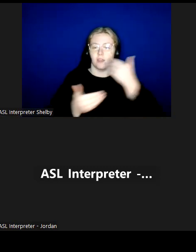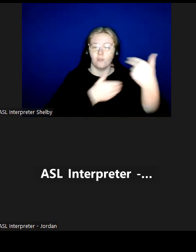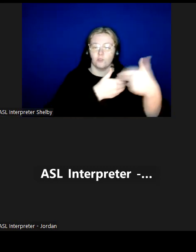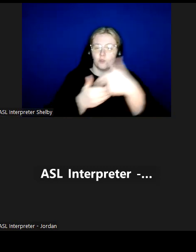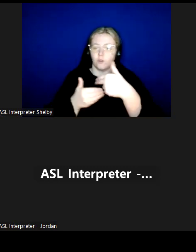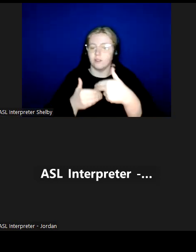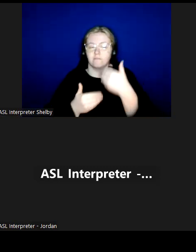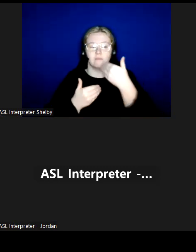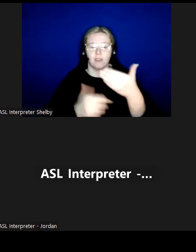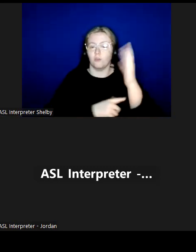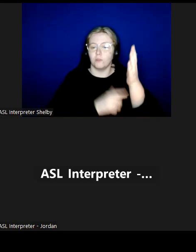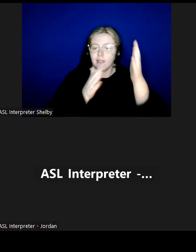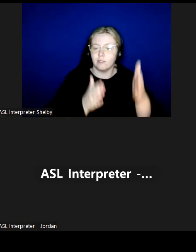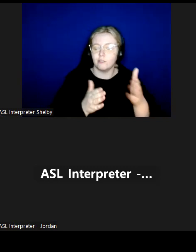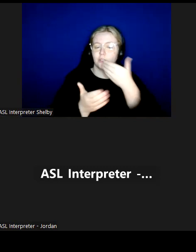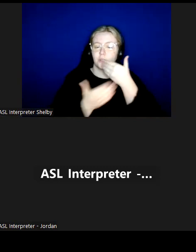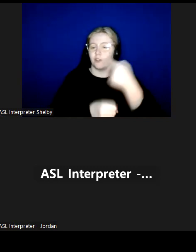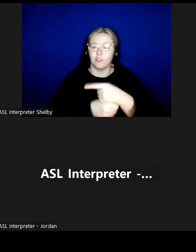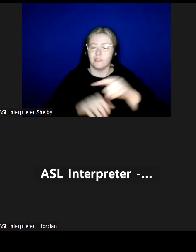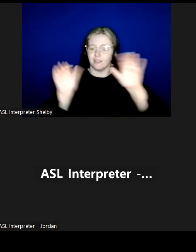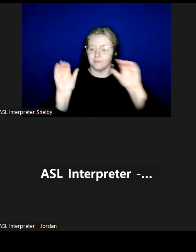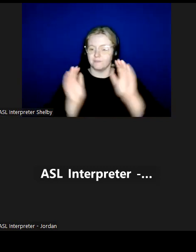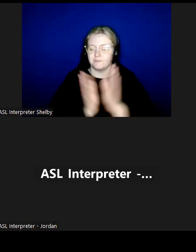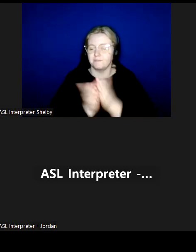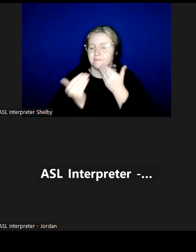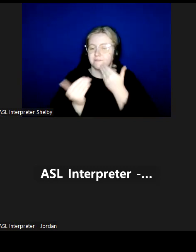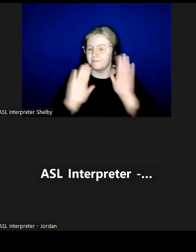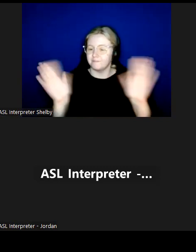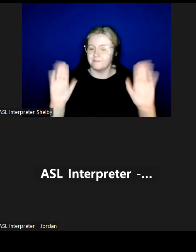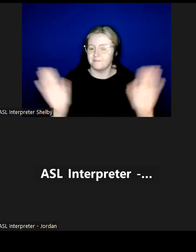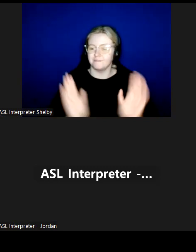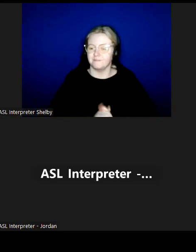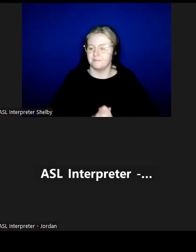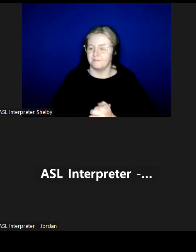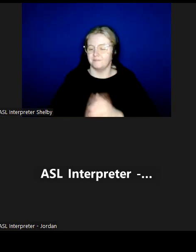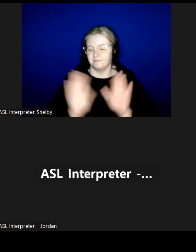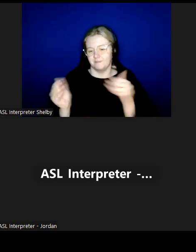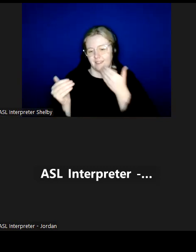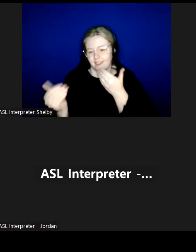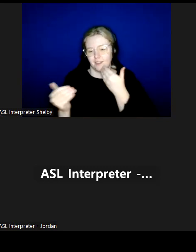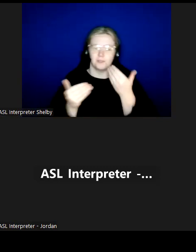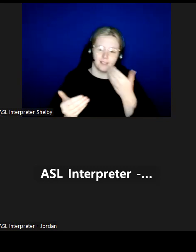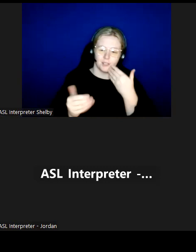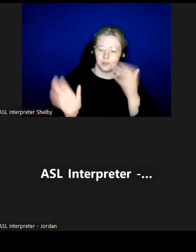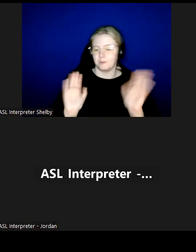has a lovely day. Thank you. Thank you. Bye. Have a nice day. Thanks, everyone. Bye-bye.